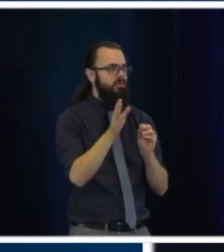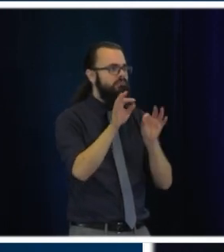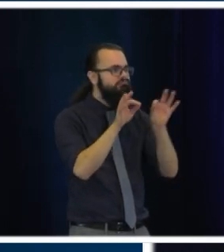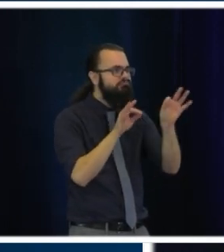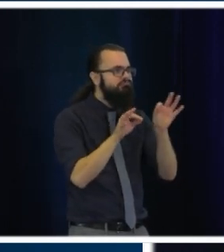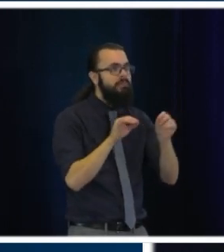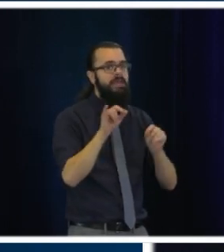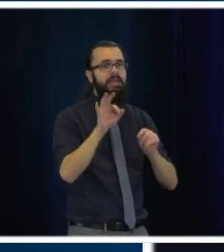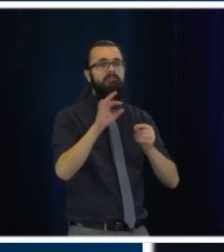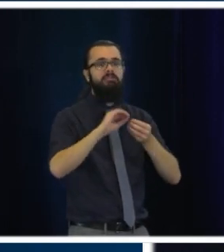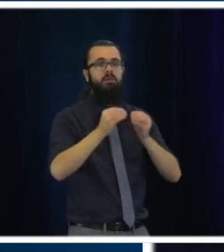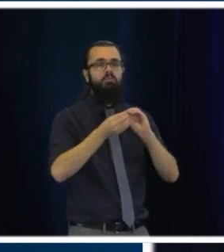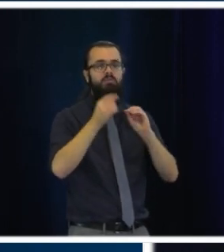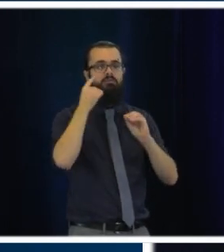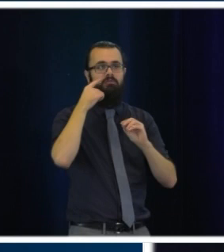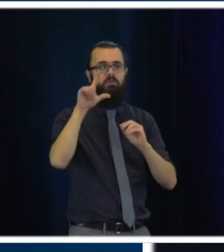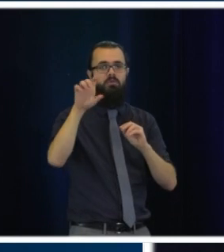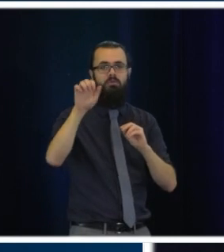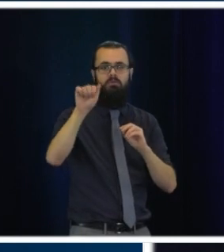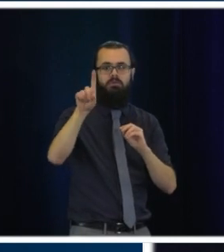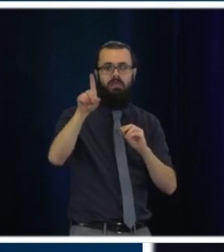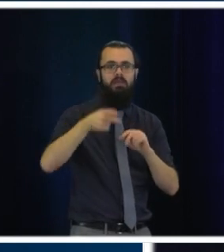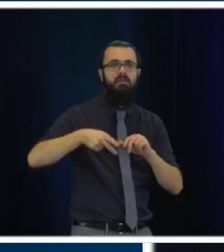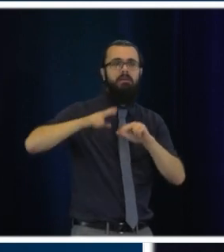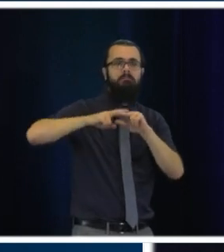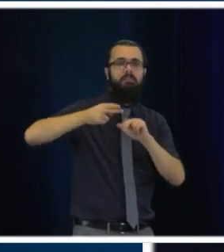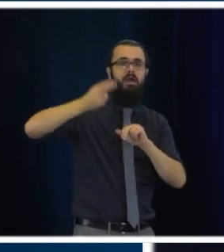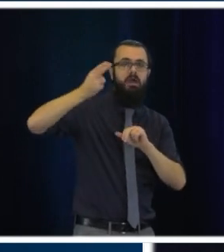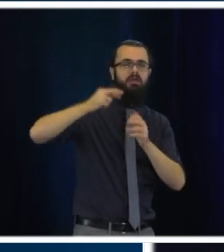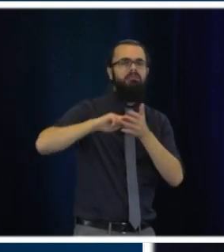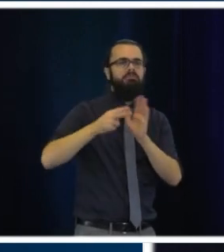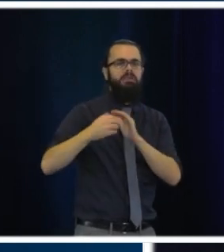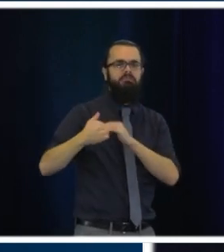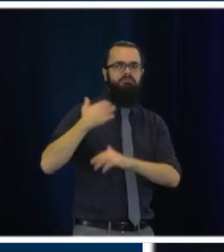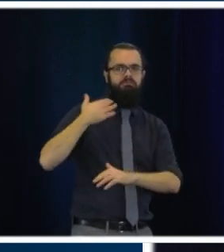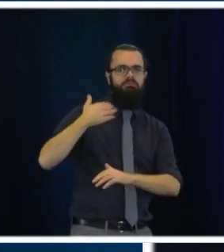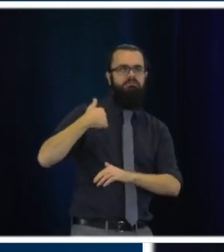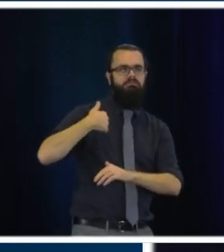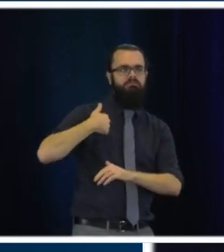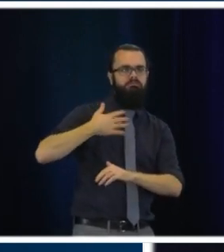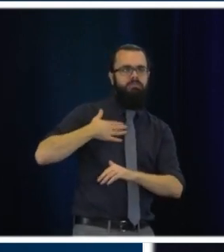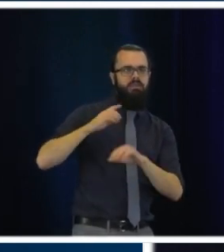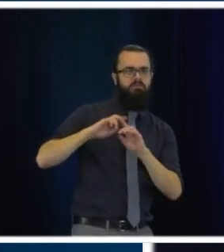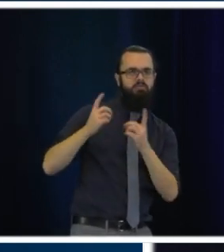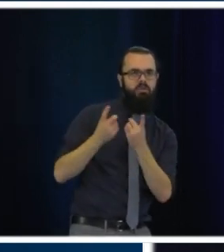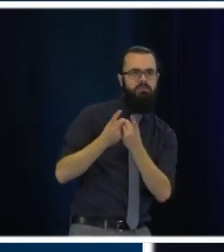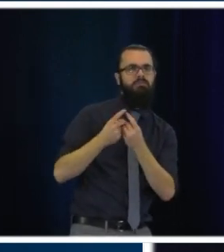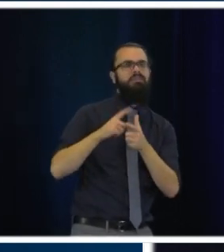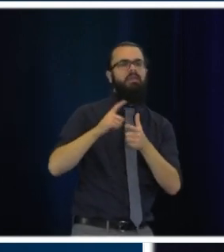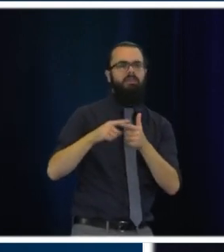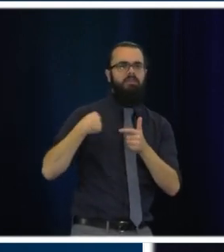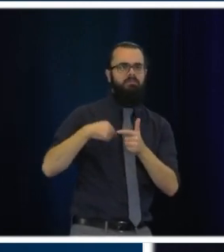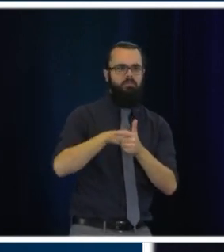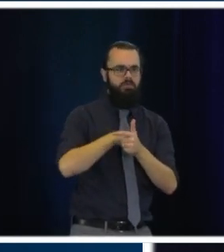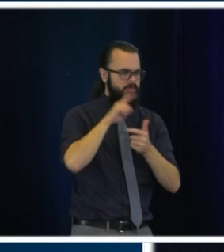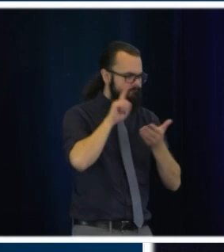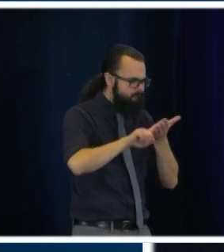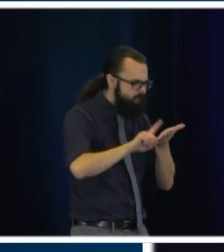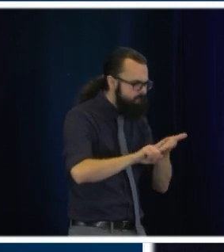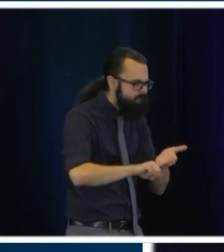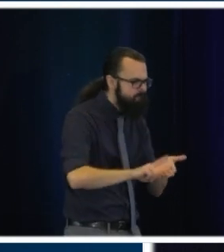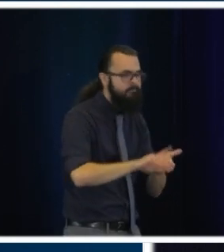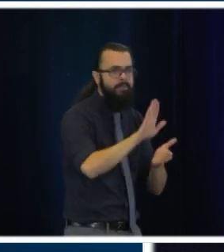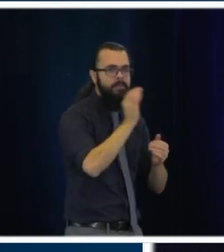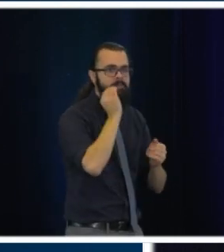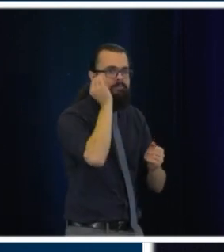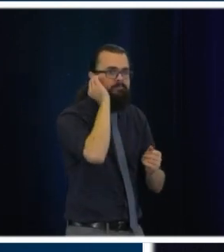our responsibility to investigate the home that they live in or where they spend a lot of their time. It could be their home, it could be their childcare